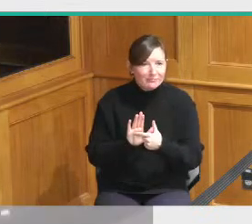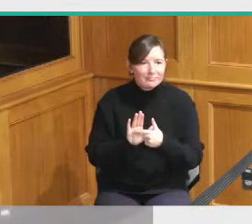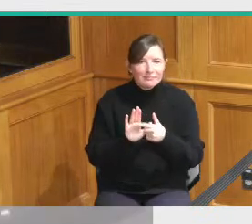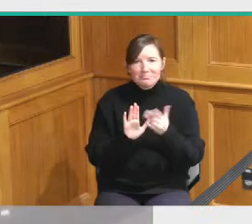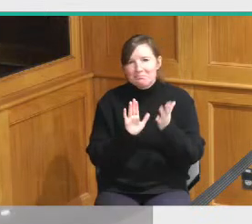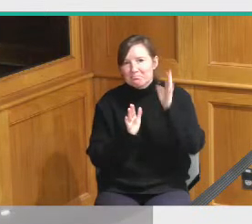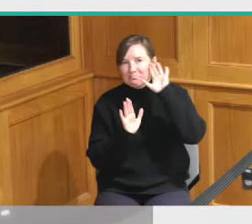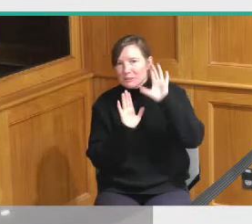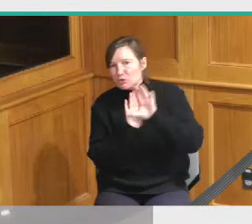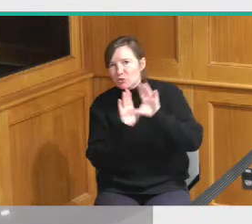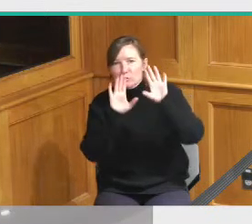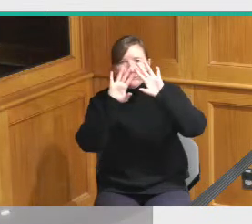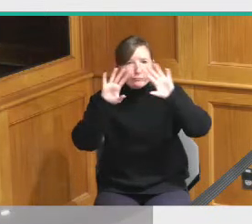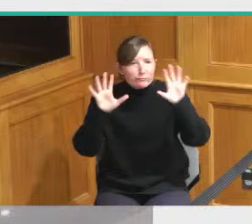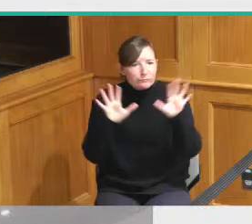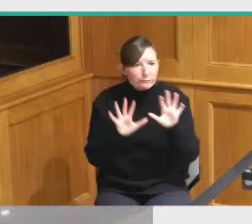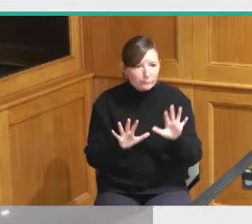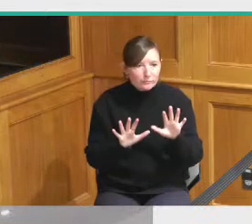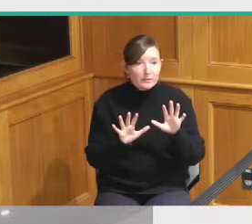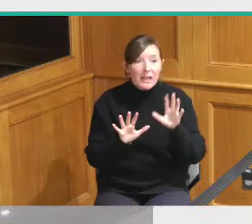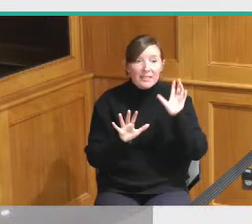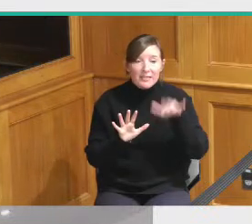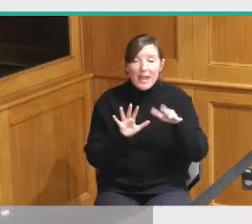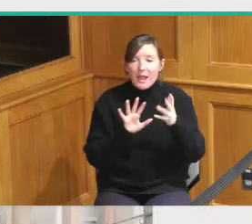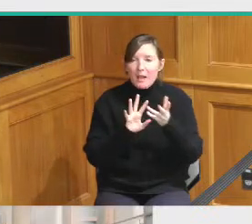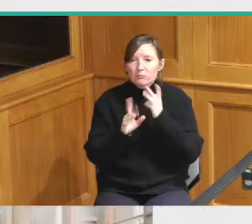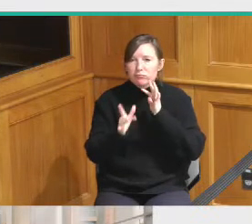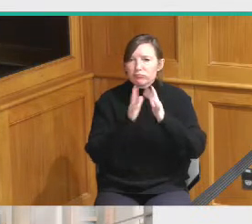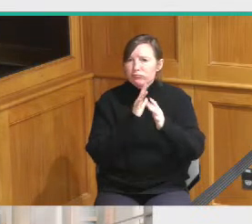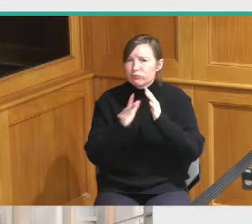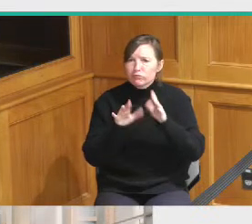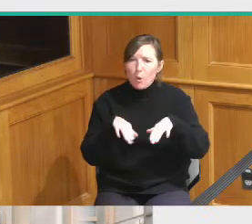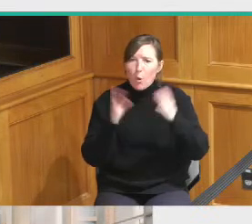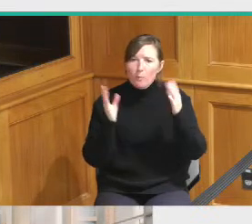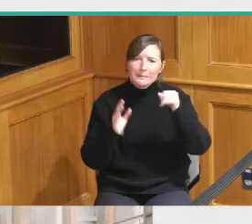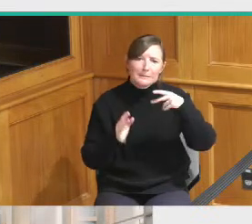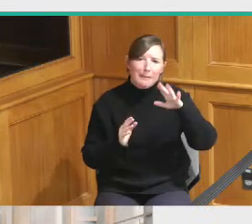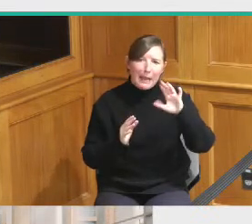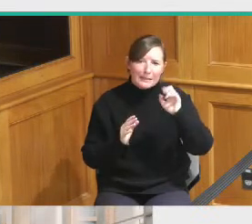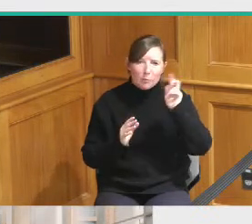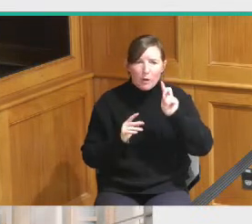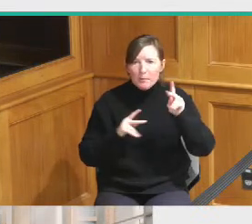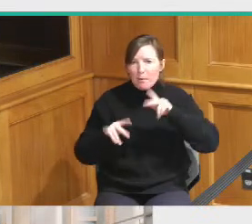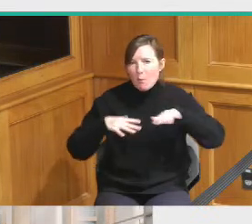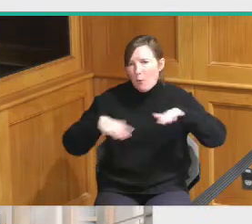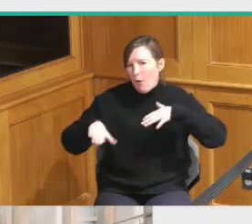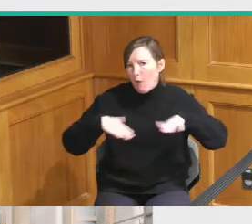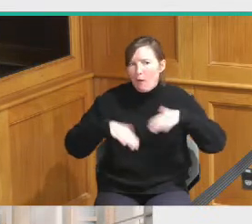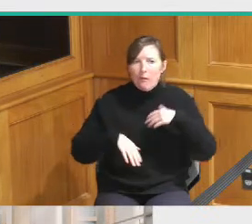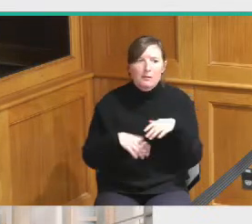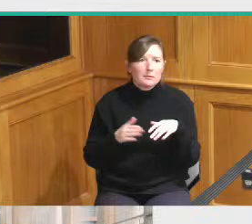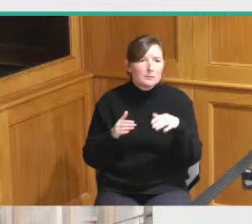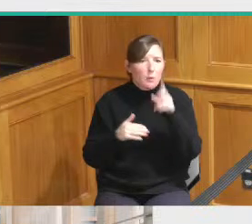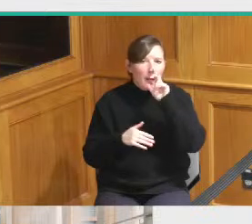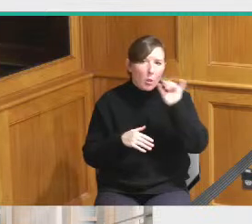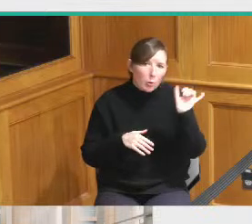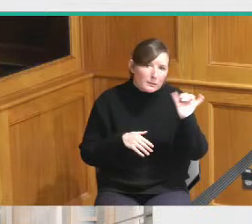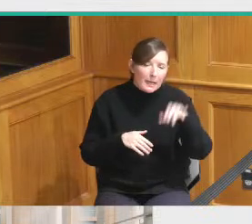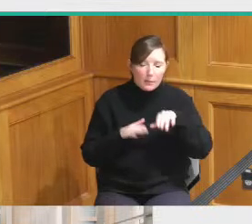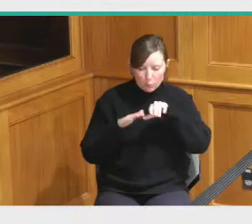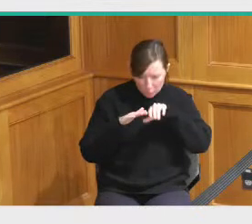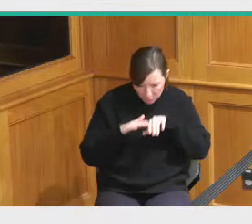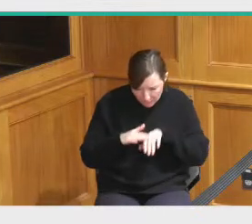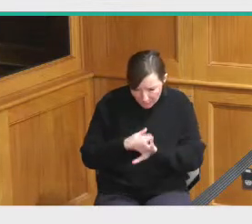renderings. Shows you some of the open space within the center itself, the entrance